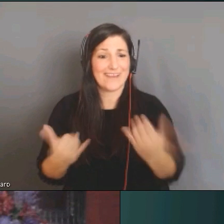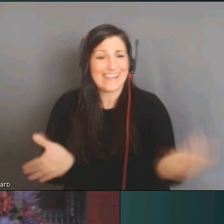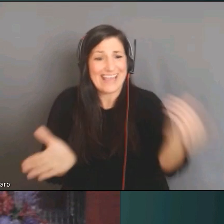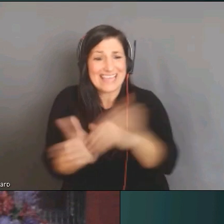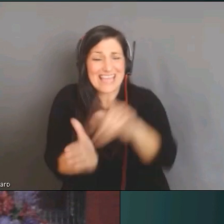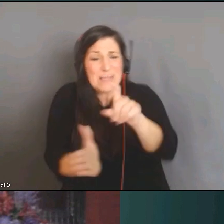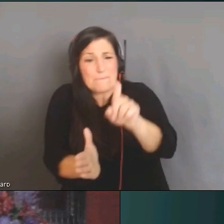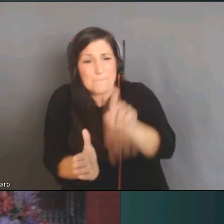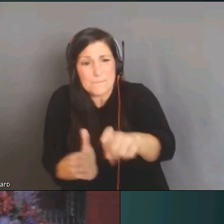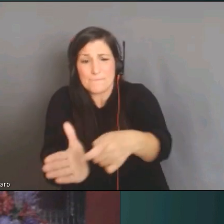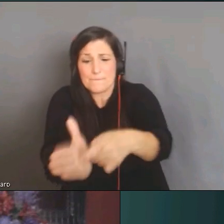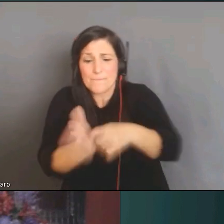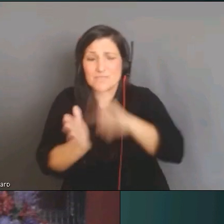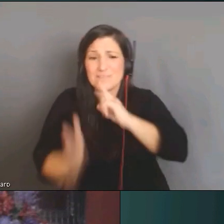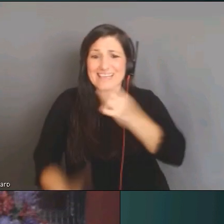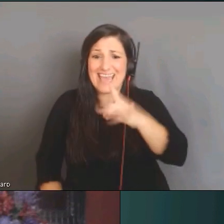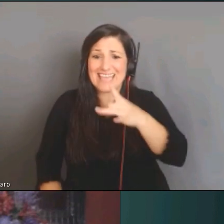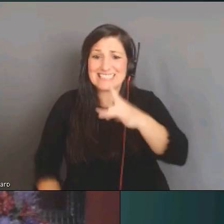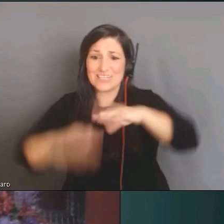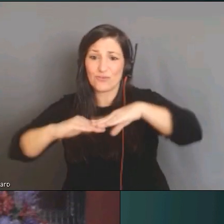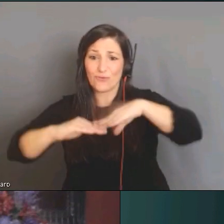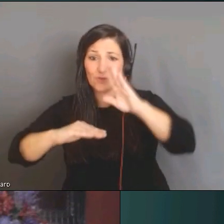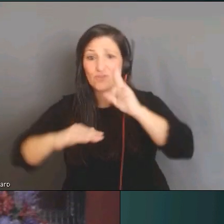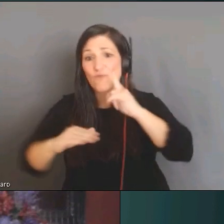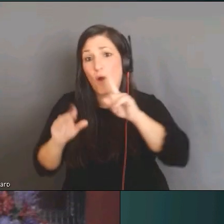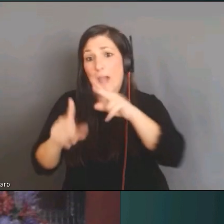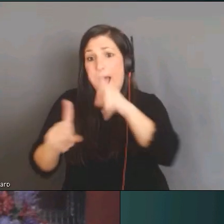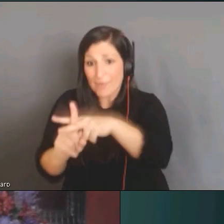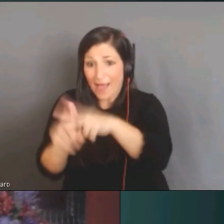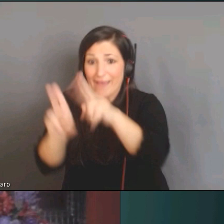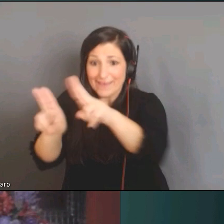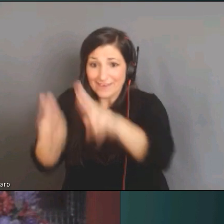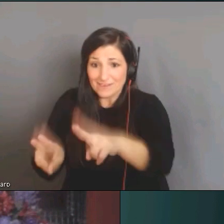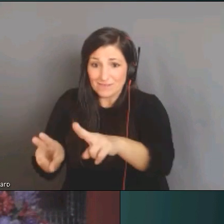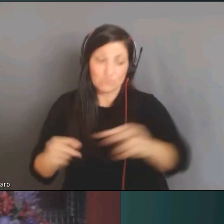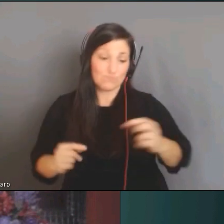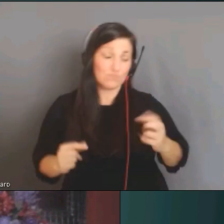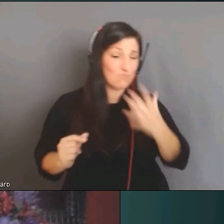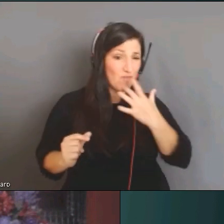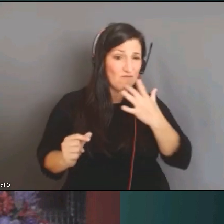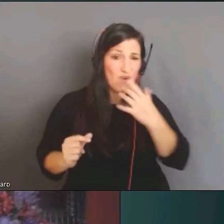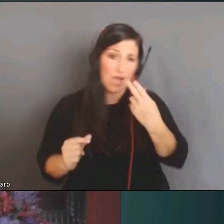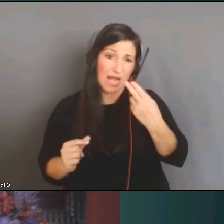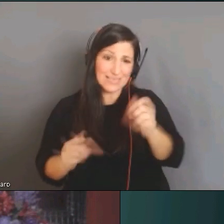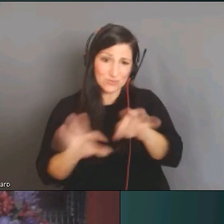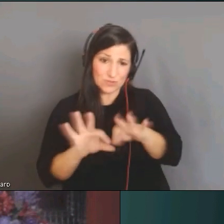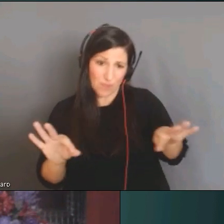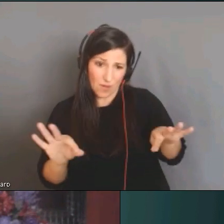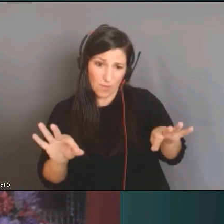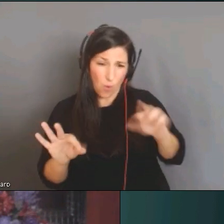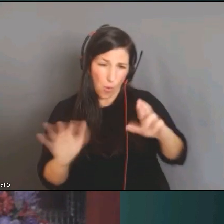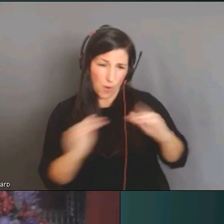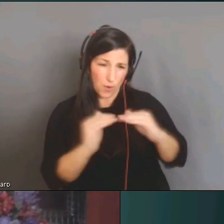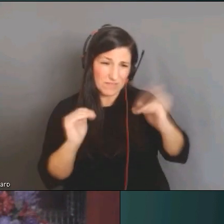of age to apply. We would prefer you to have a high school diploma or a GED. You go to our